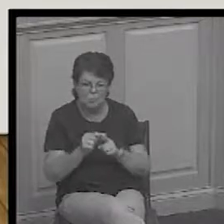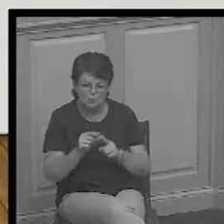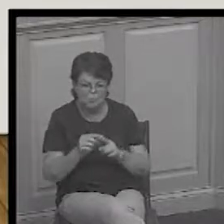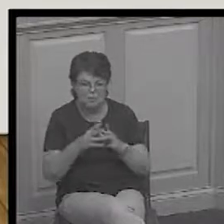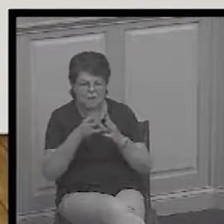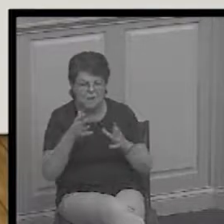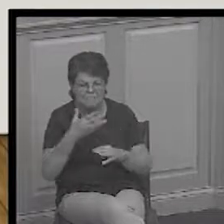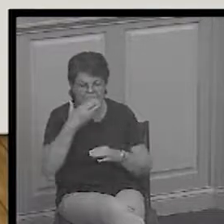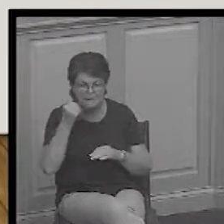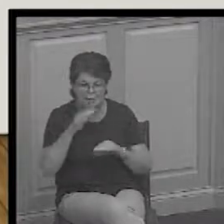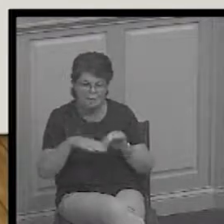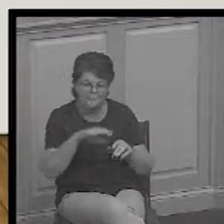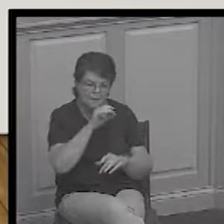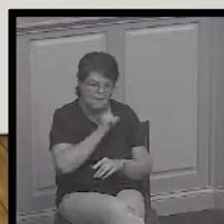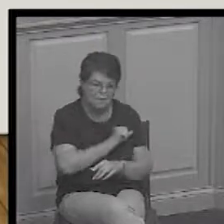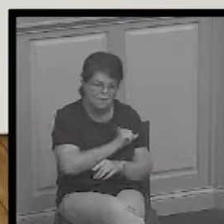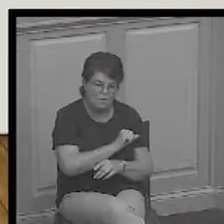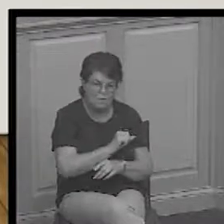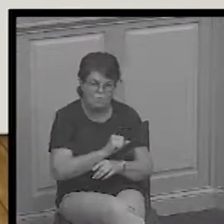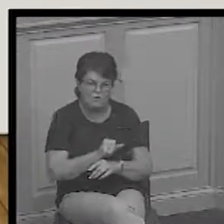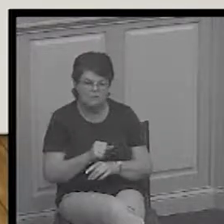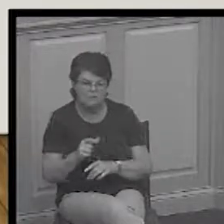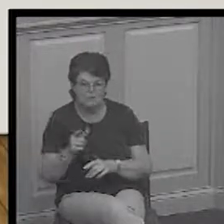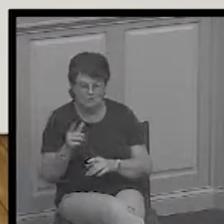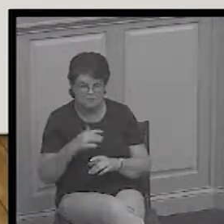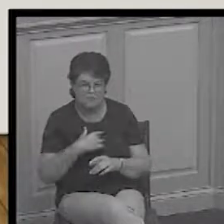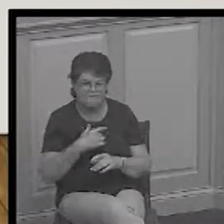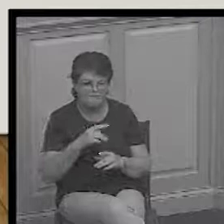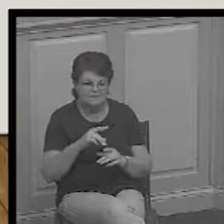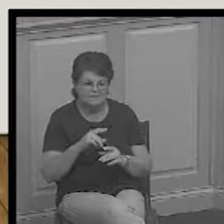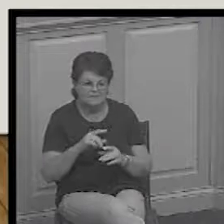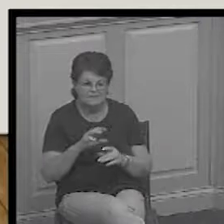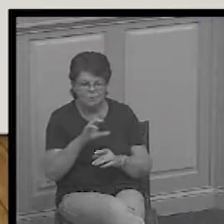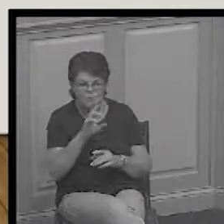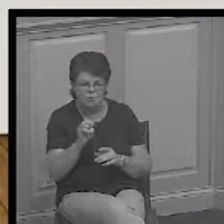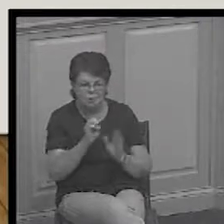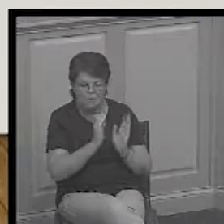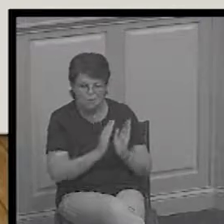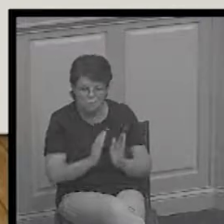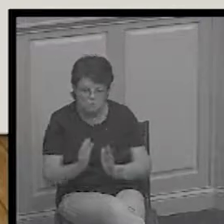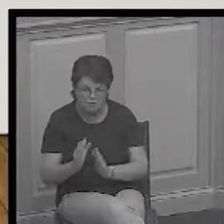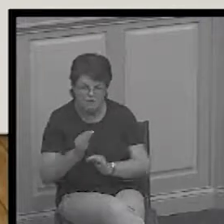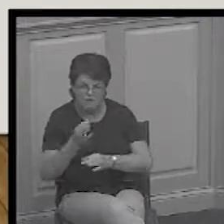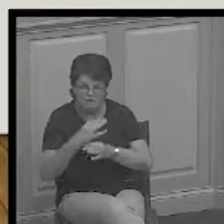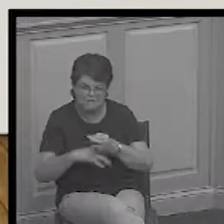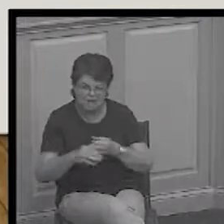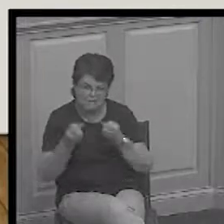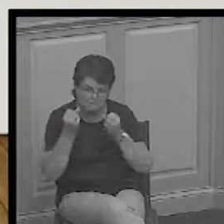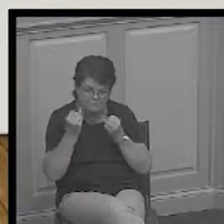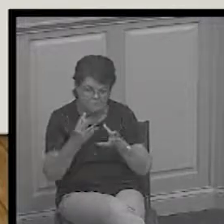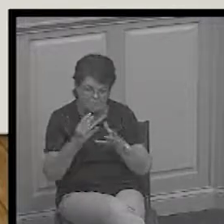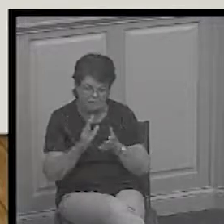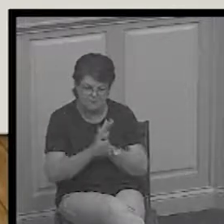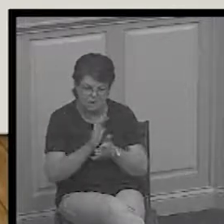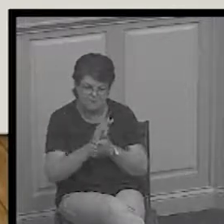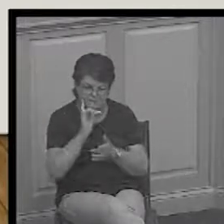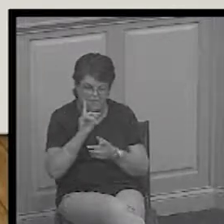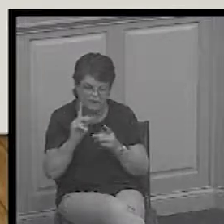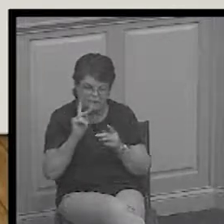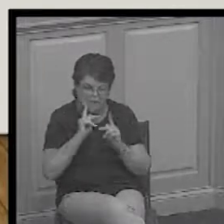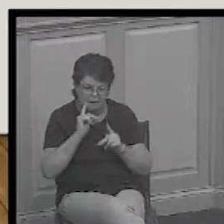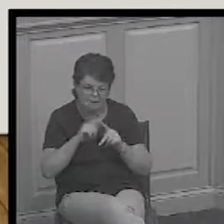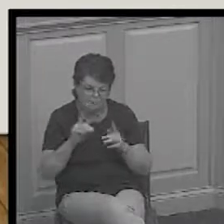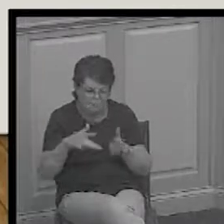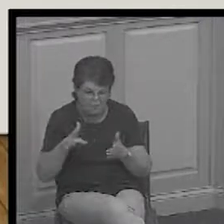better than the old set. It's reorganized, and instead of having multiple documents for people to work through, it's now